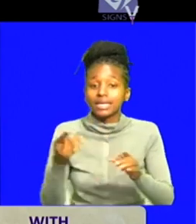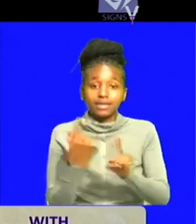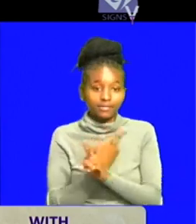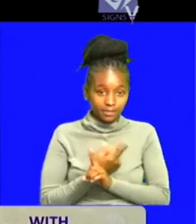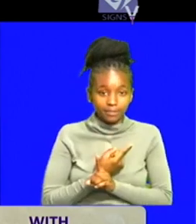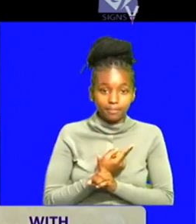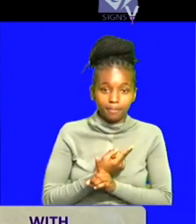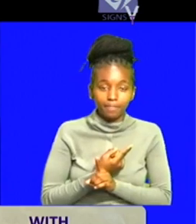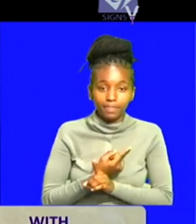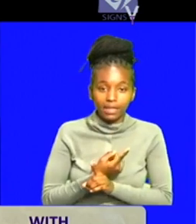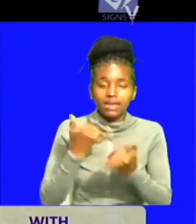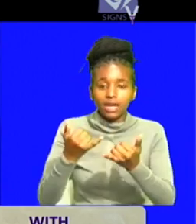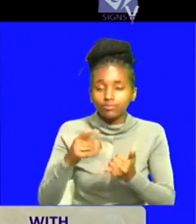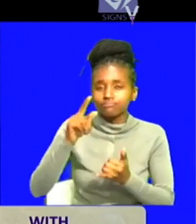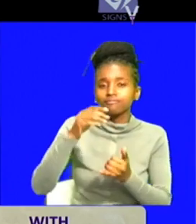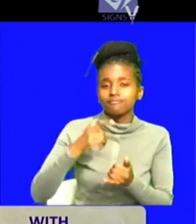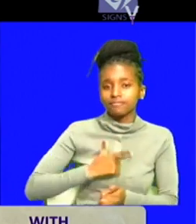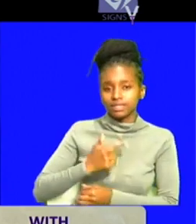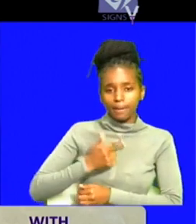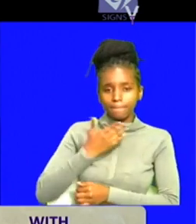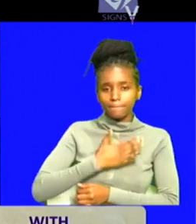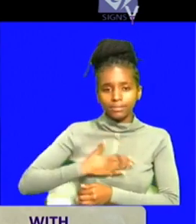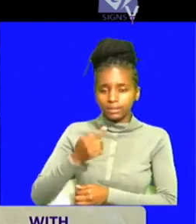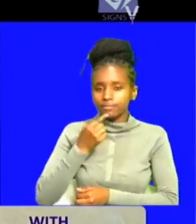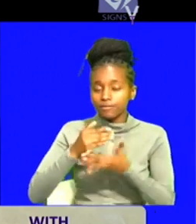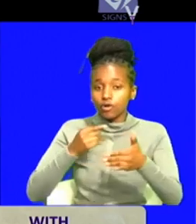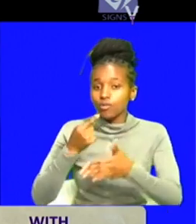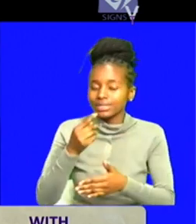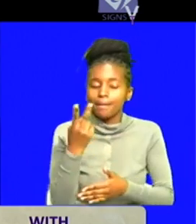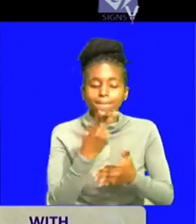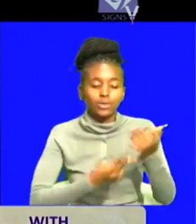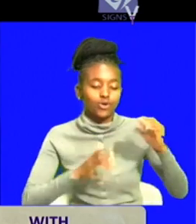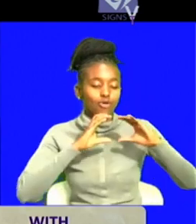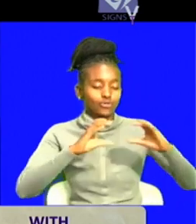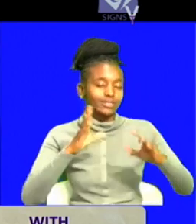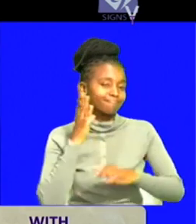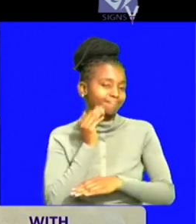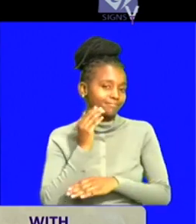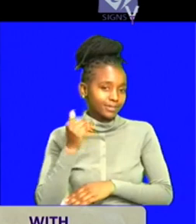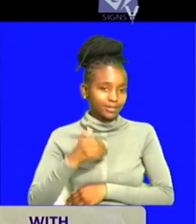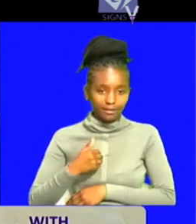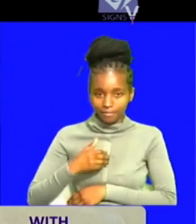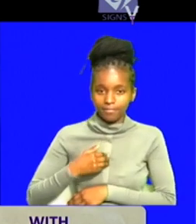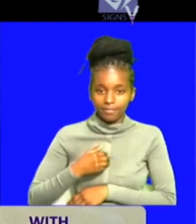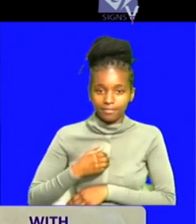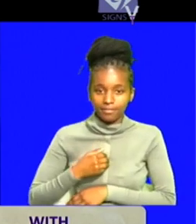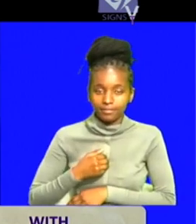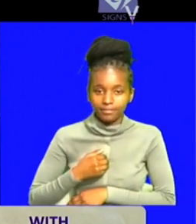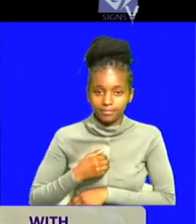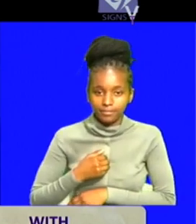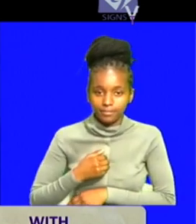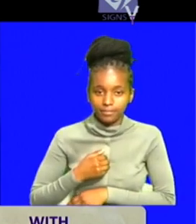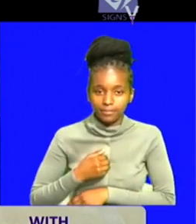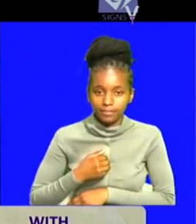game. And Telvin, you mentioned that, you know, both coaches, of course, are on experience. Chungumzi, Makibao, Sara. We've seen